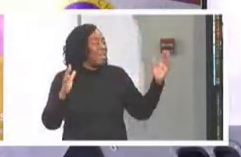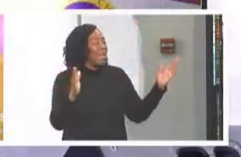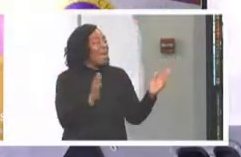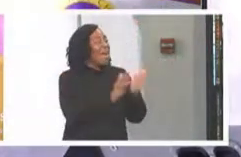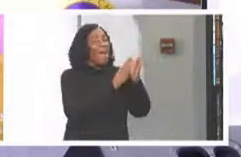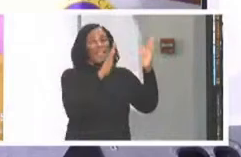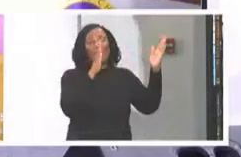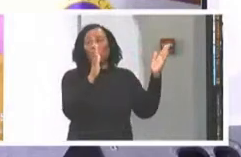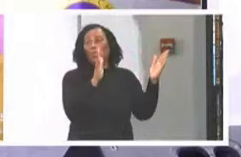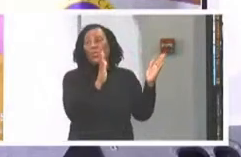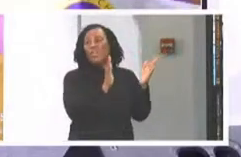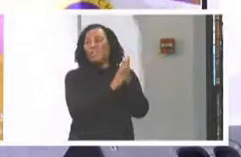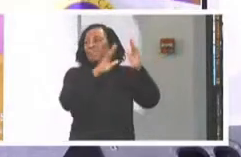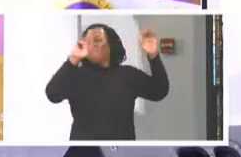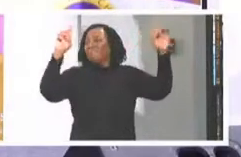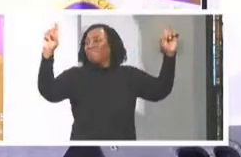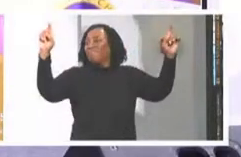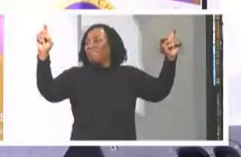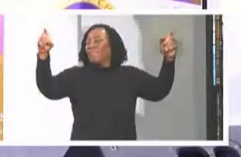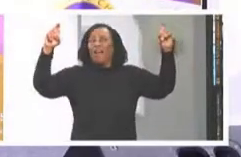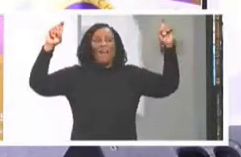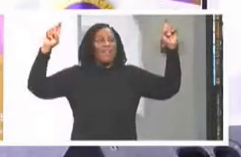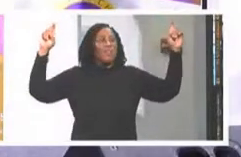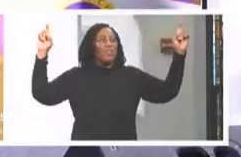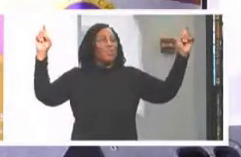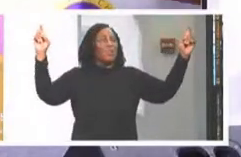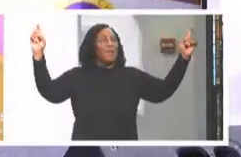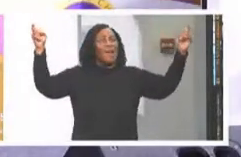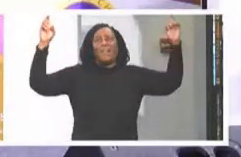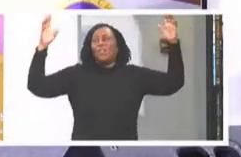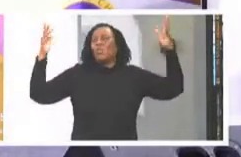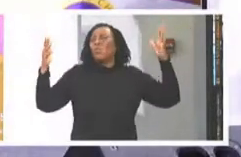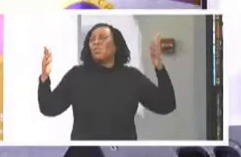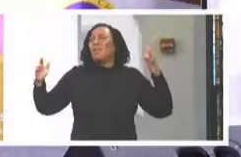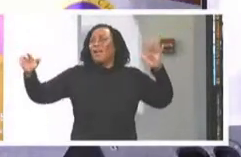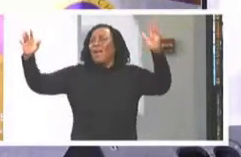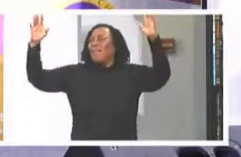This is your moment. Hallelujah. This is your time.